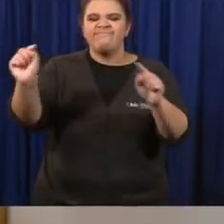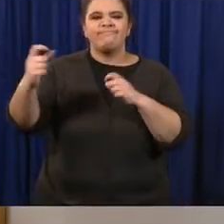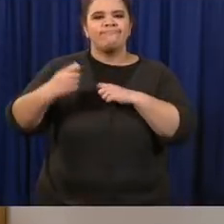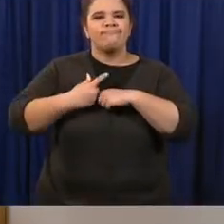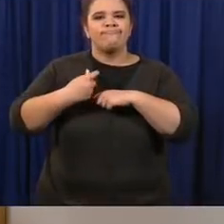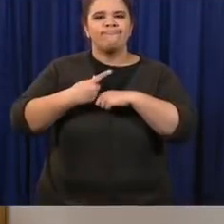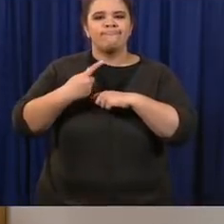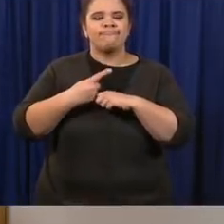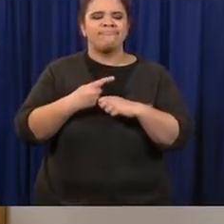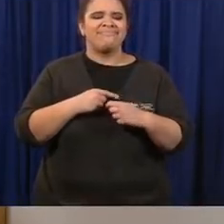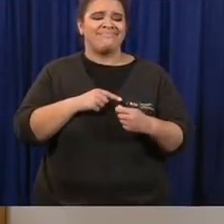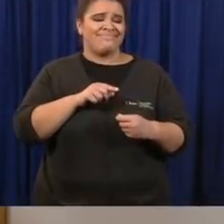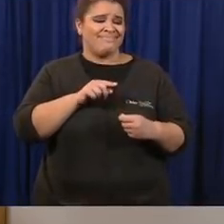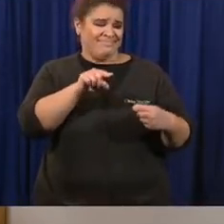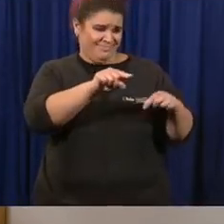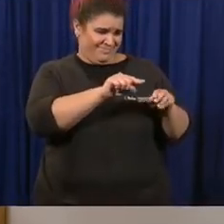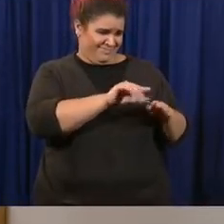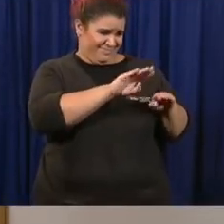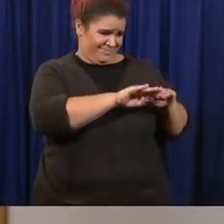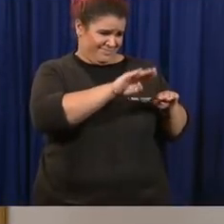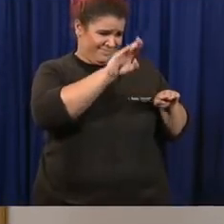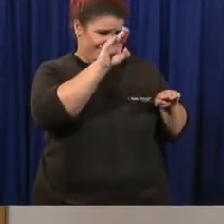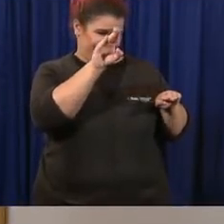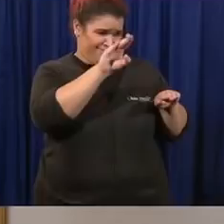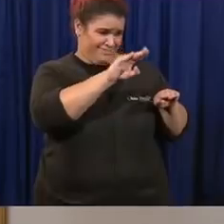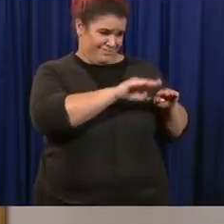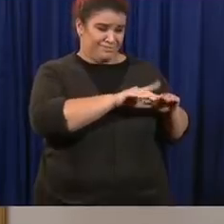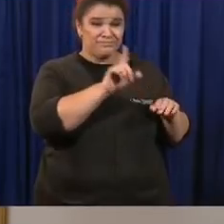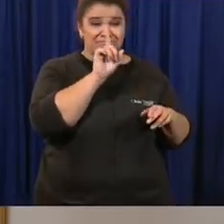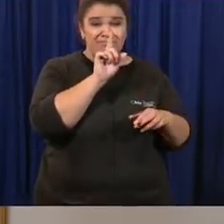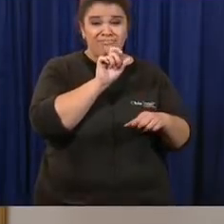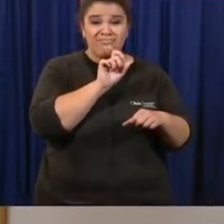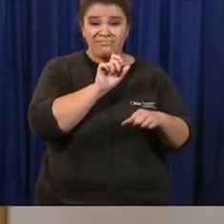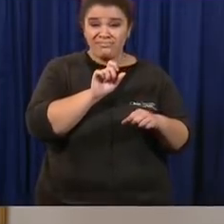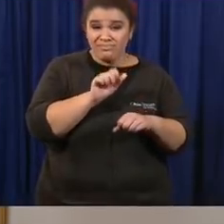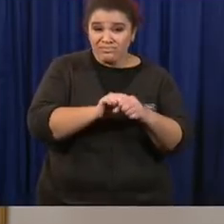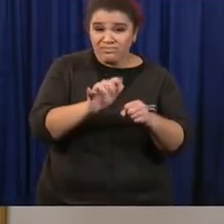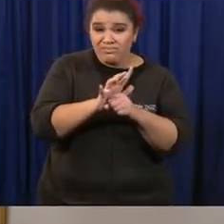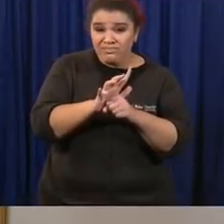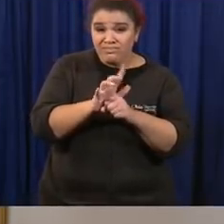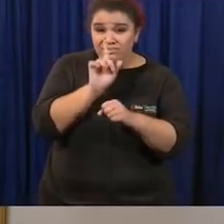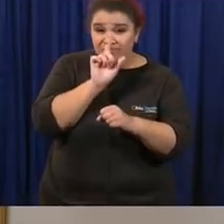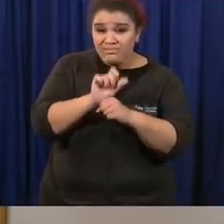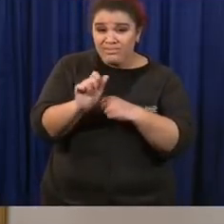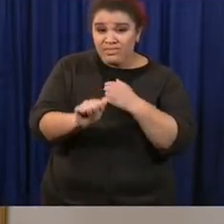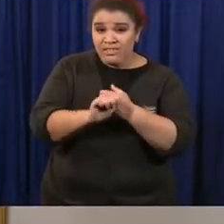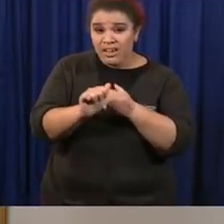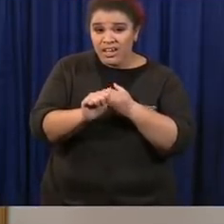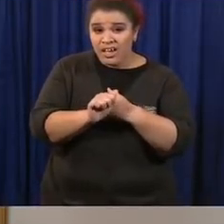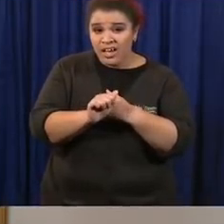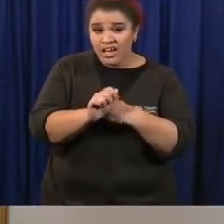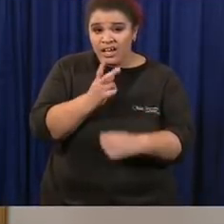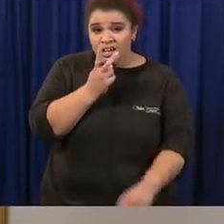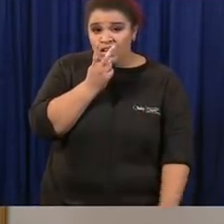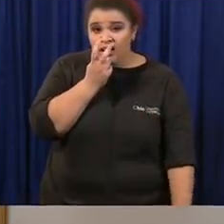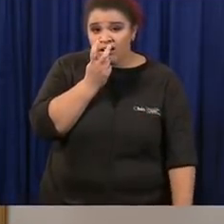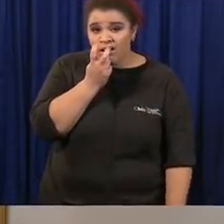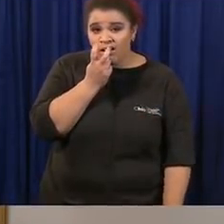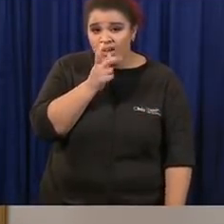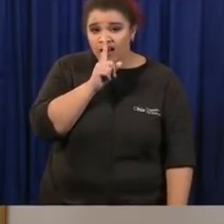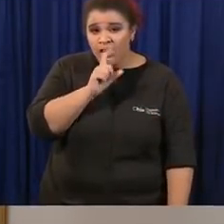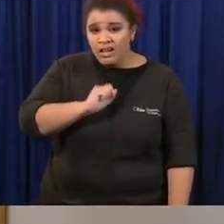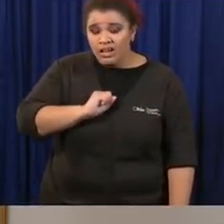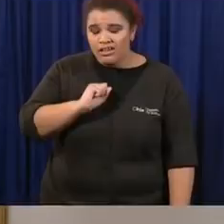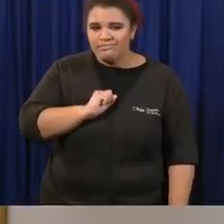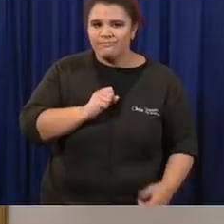of doubt the initial threat from the virus. And I wanted to ask what kind of message you or Dr. Acton might